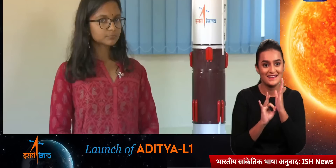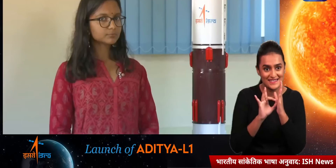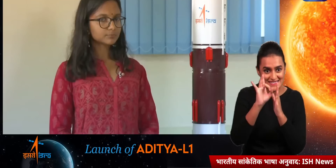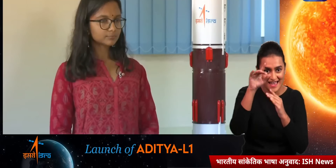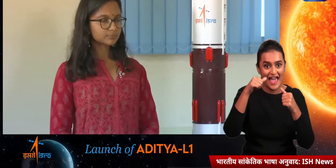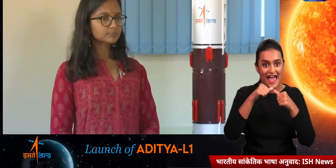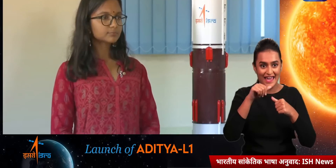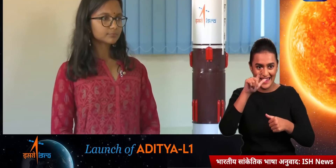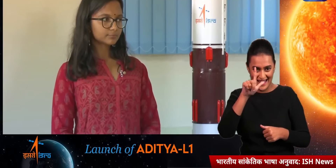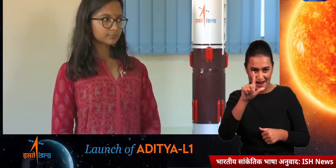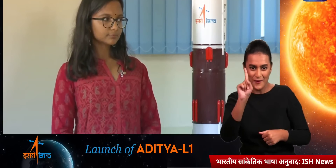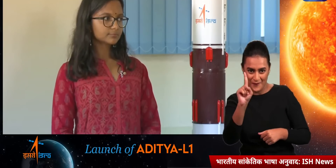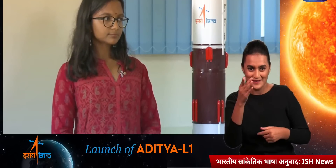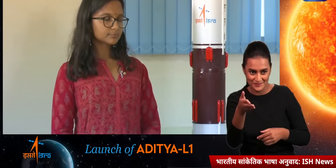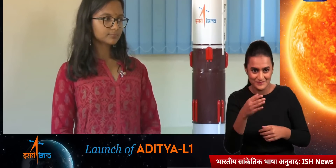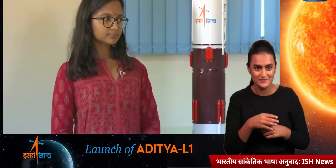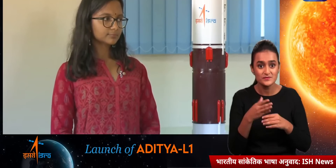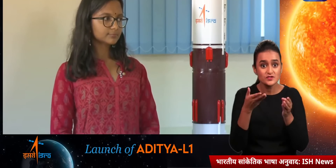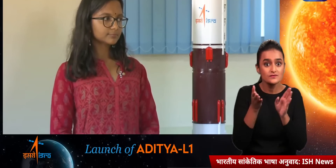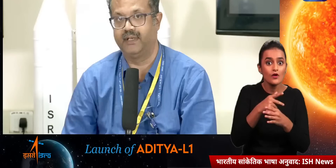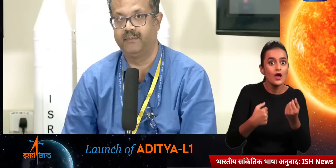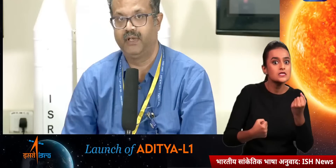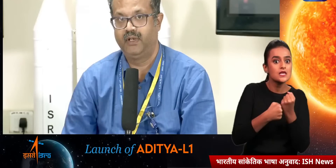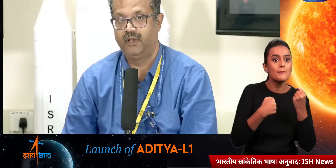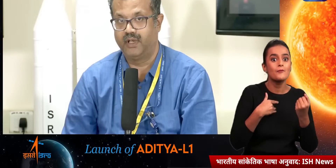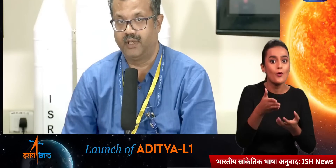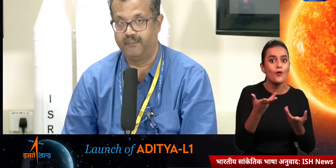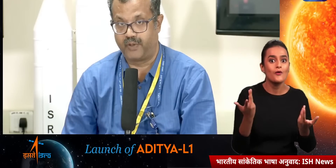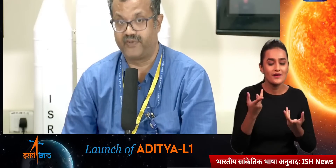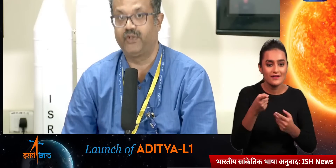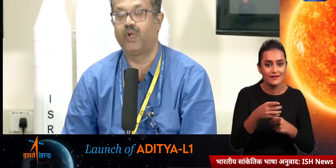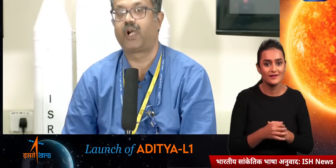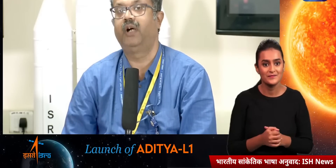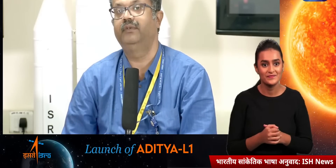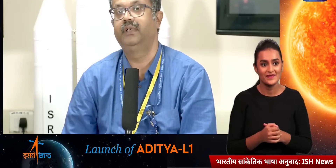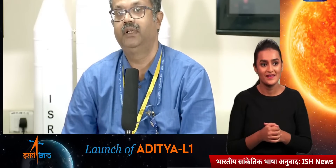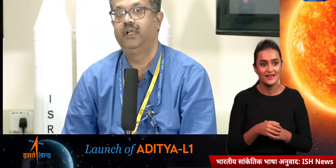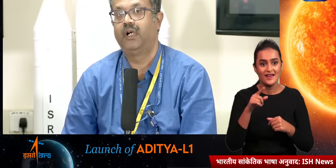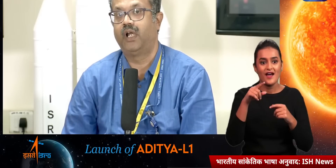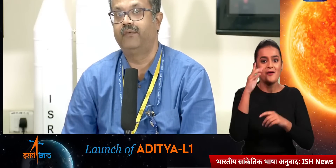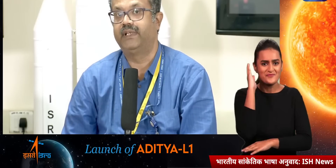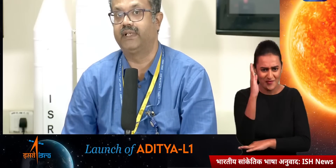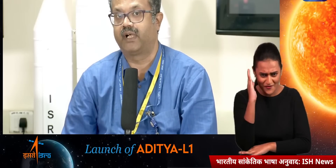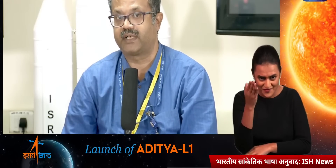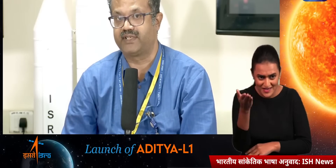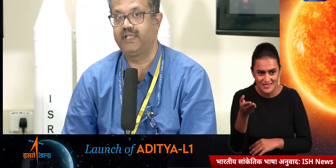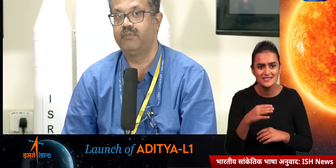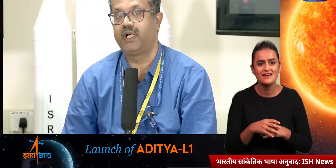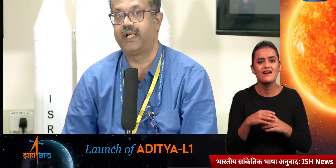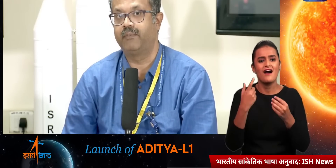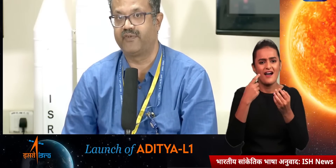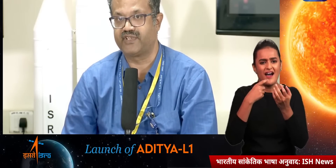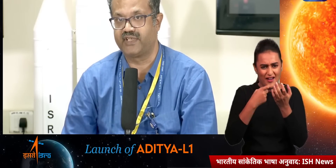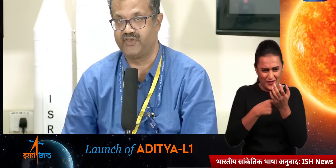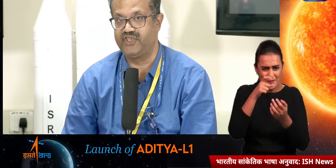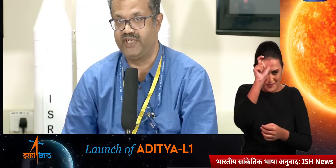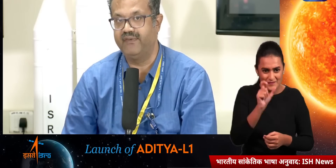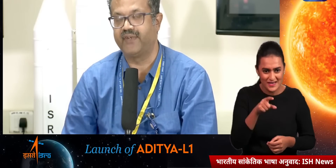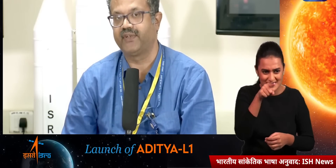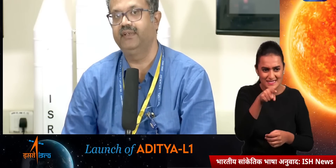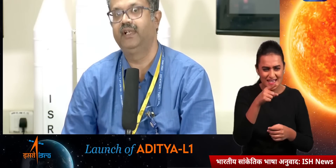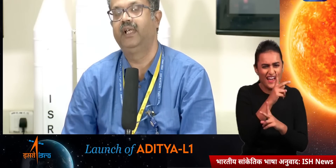with a support from our Professor U.R. Rao, along with Dr. Srikumar and Professor